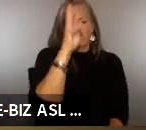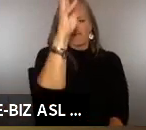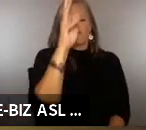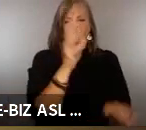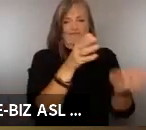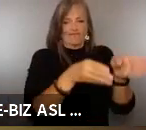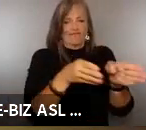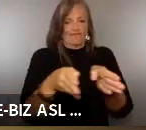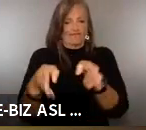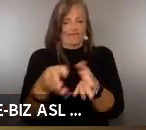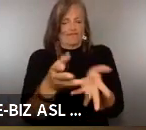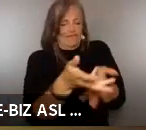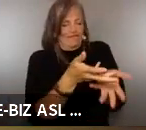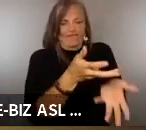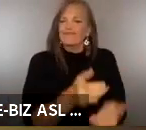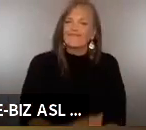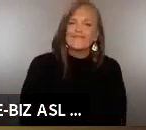that's what I've found,